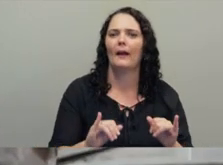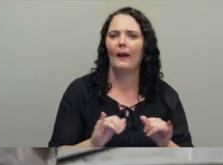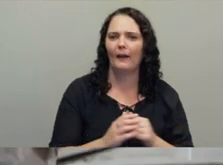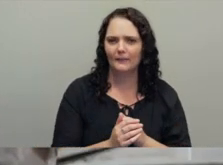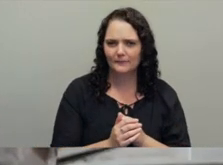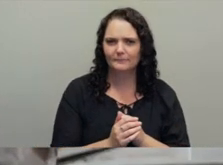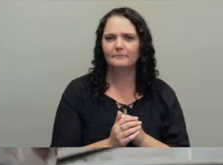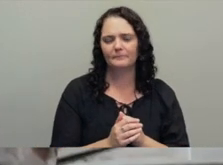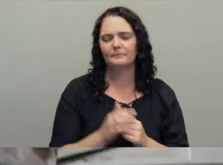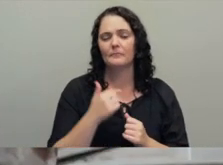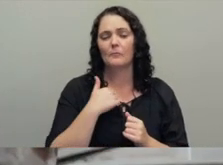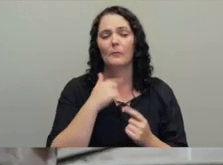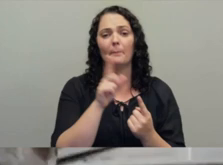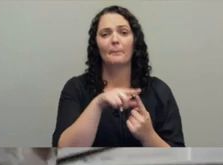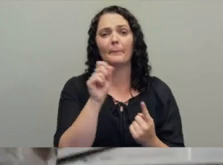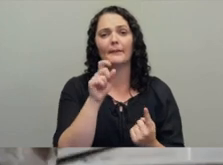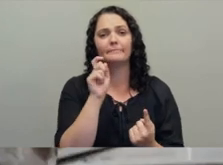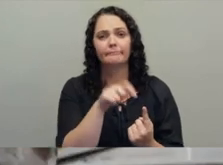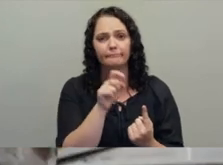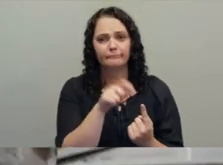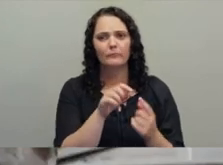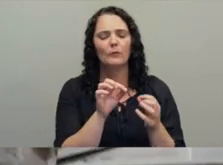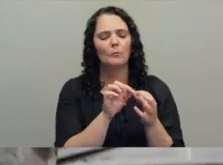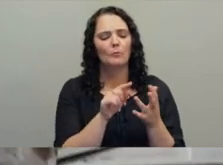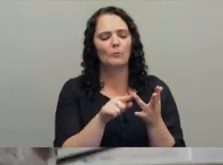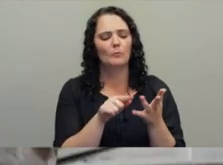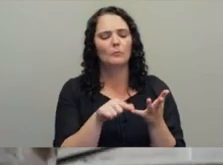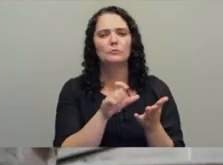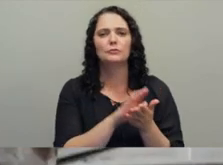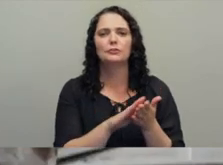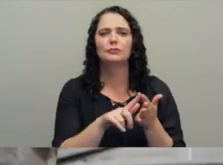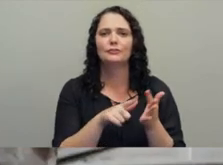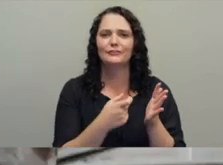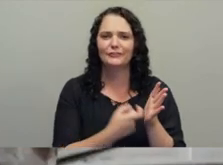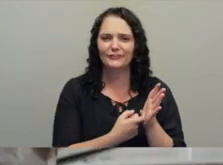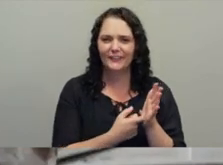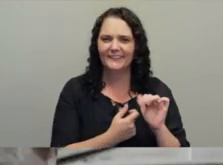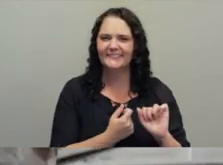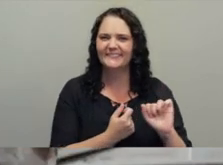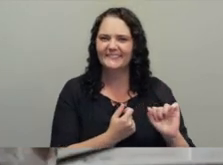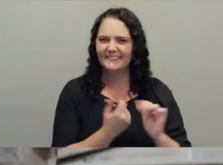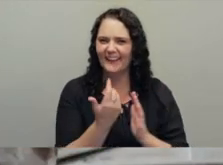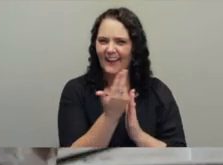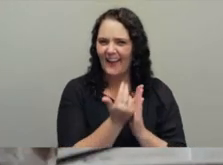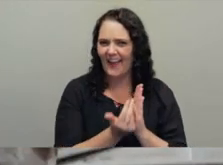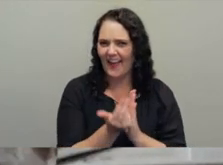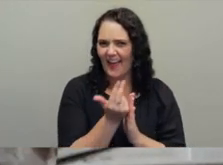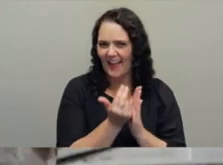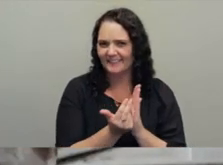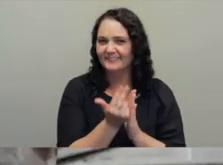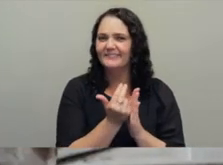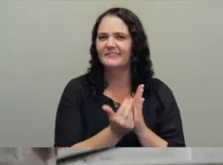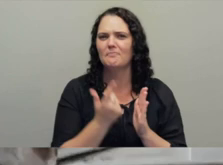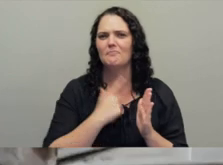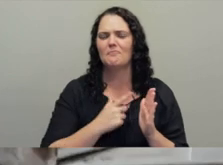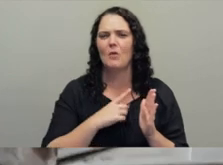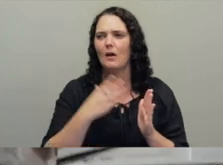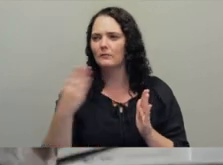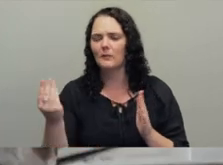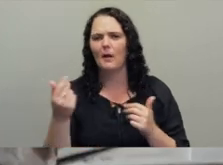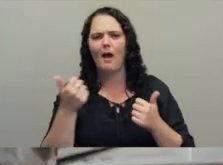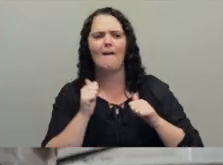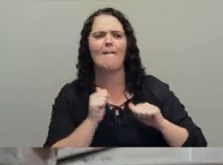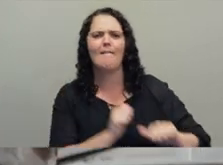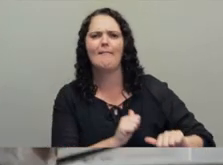very interesting artist whose work has cycled in and out of favor. And even in his own lifetime, he was being accused